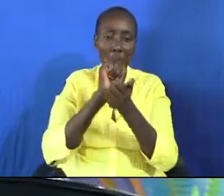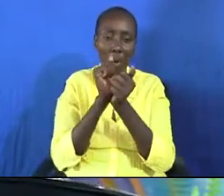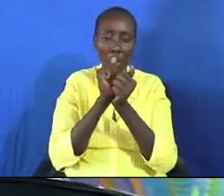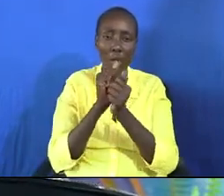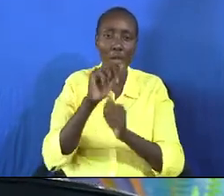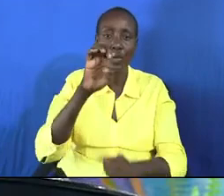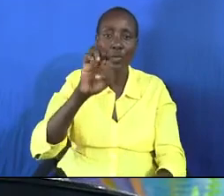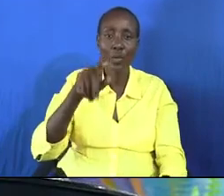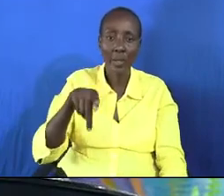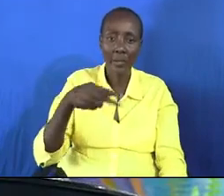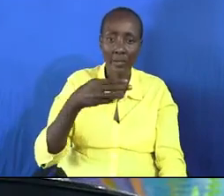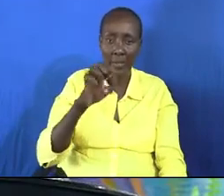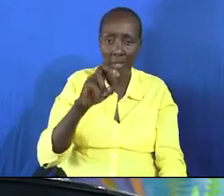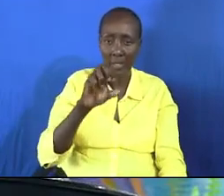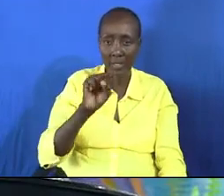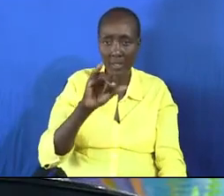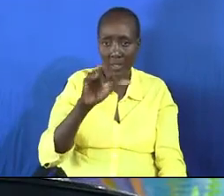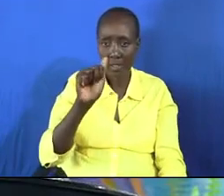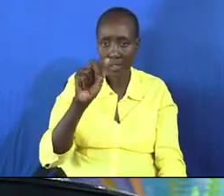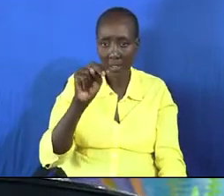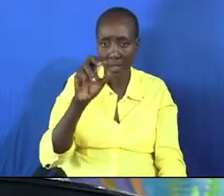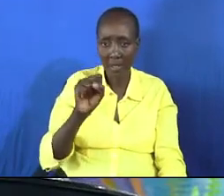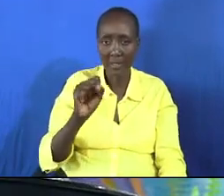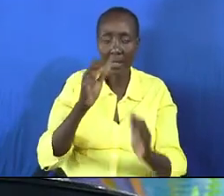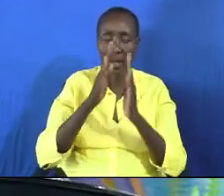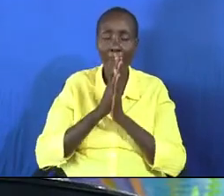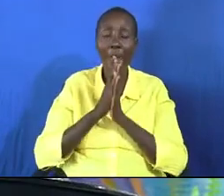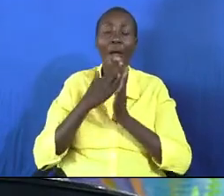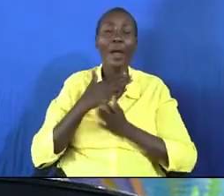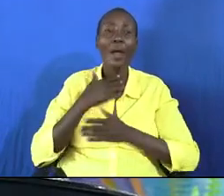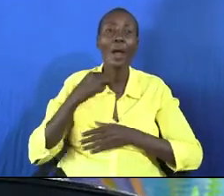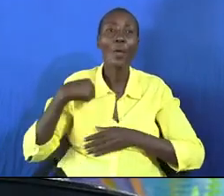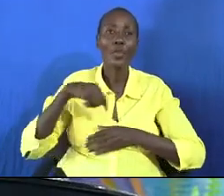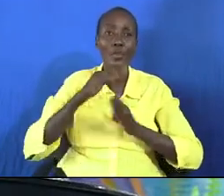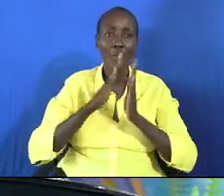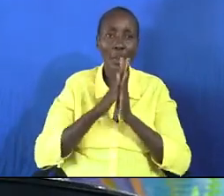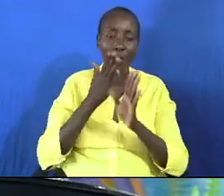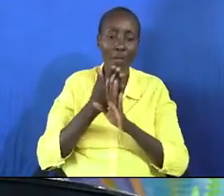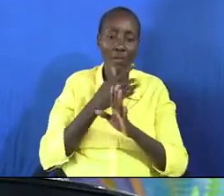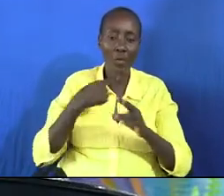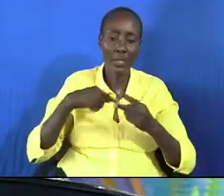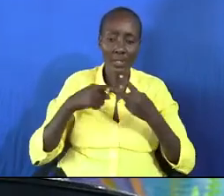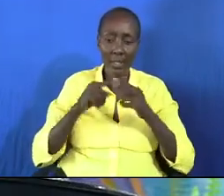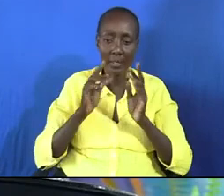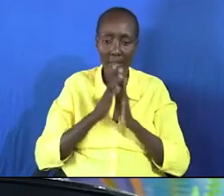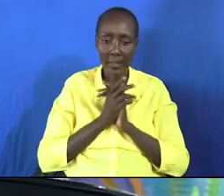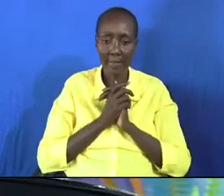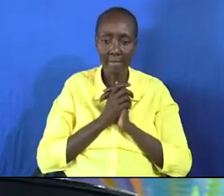And that's the prayer I would want us to pray before we begin.